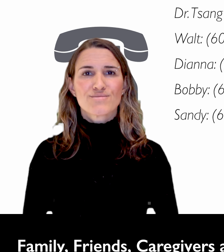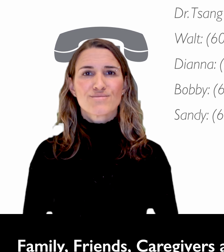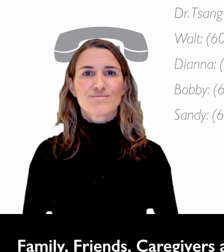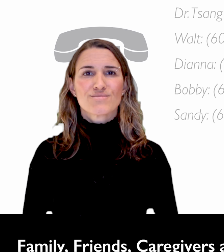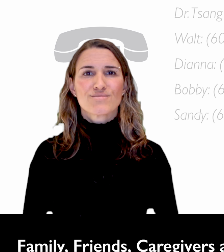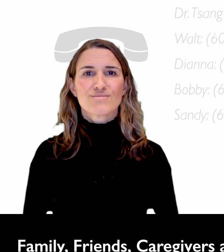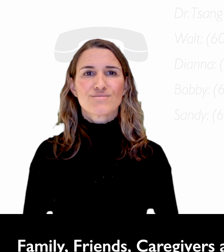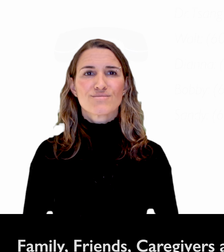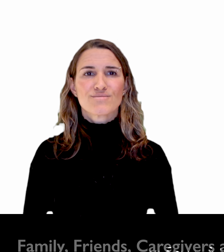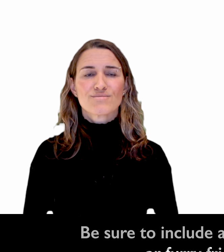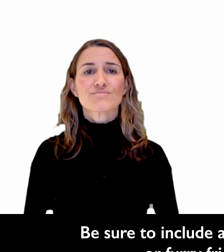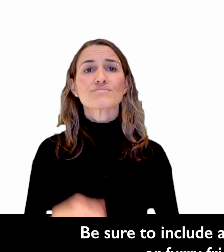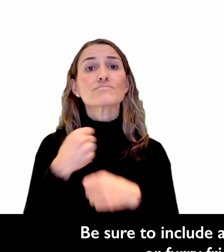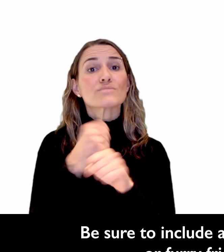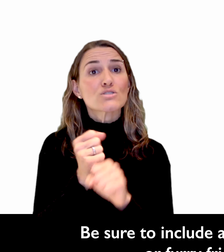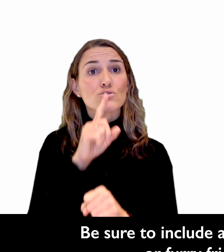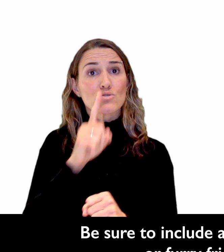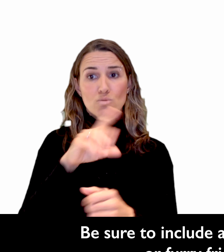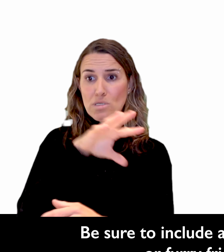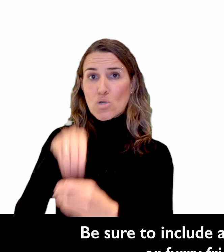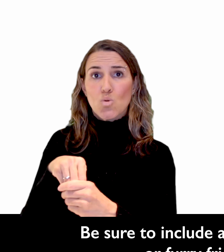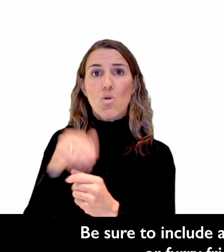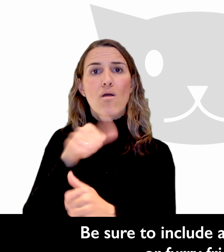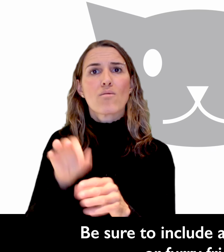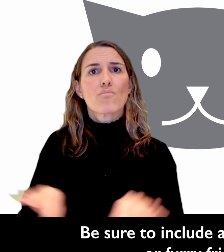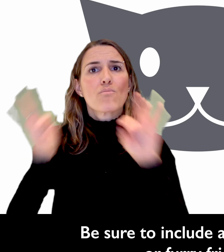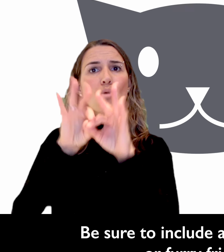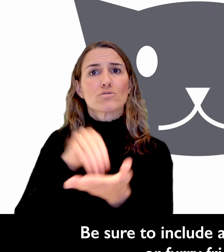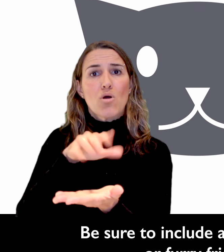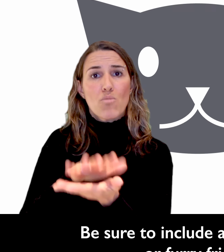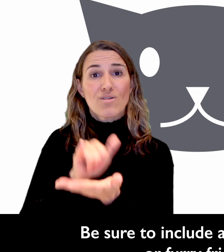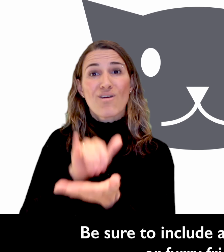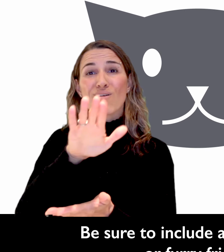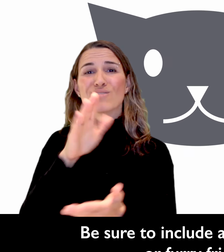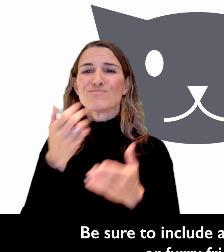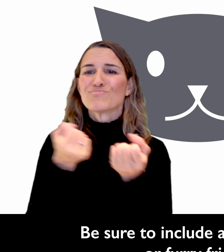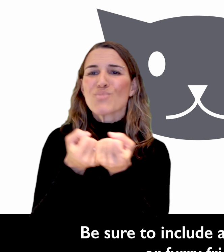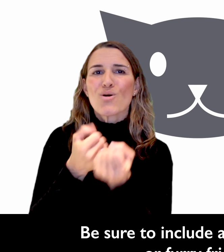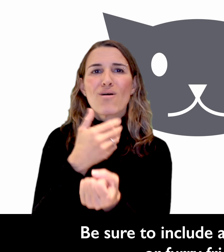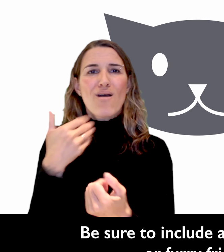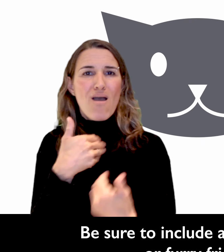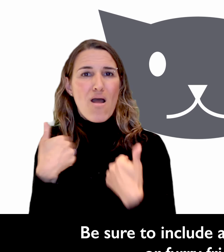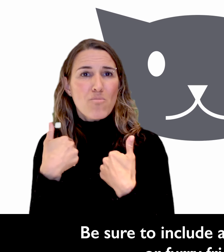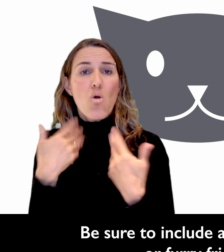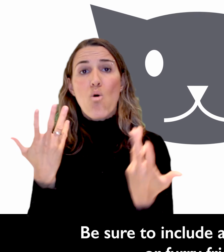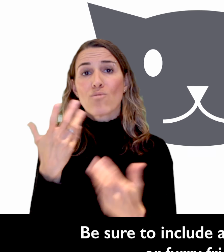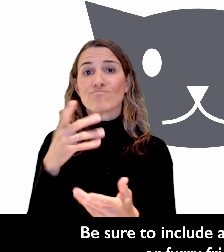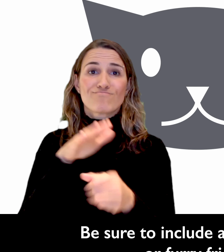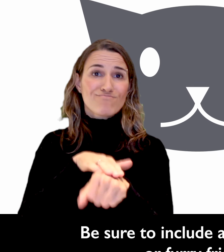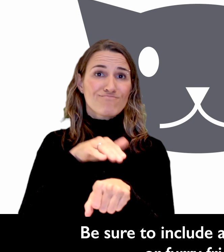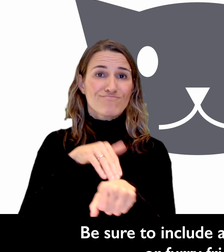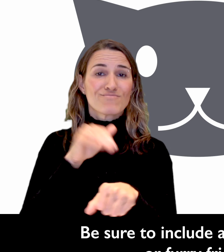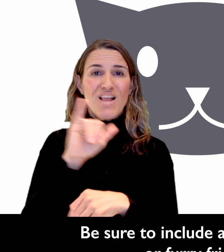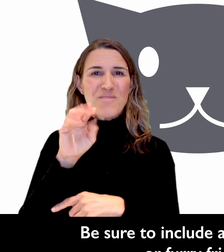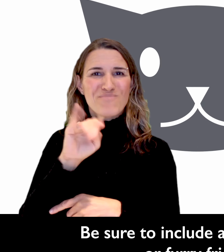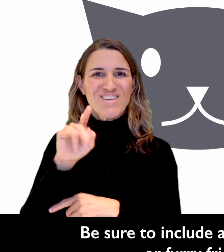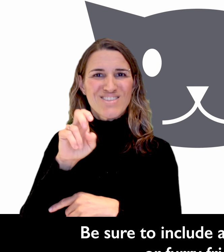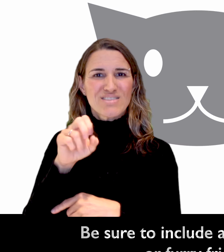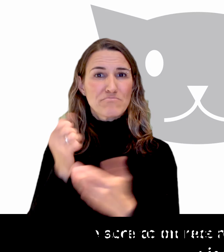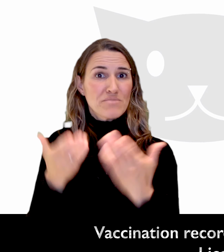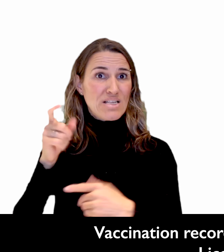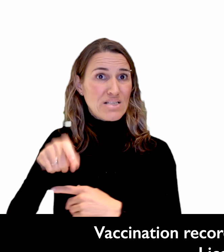health services, check with a provider or your doctor to determine your care professional's emergency